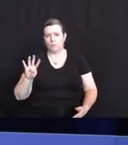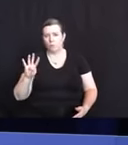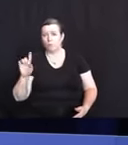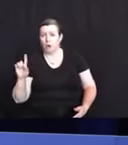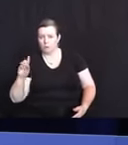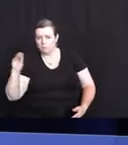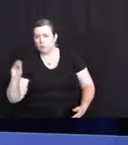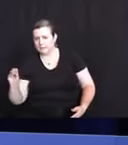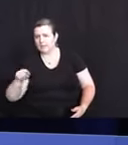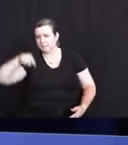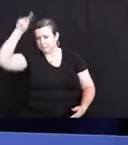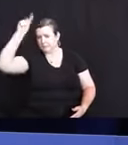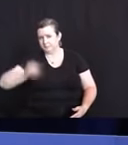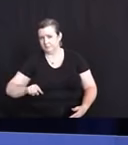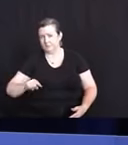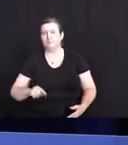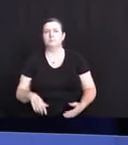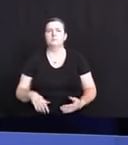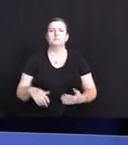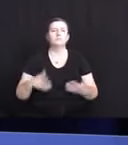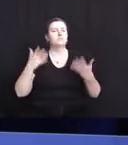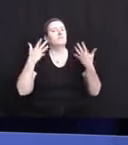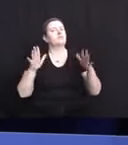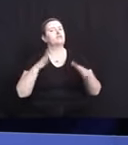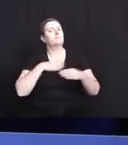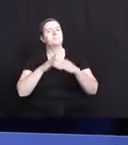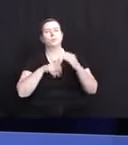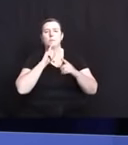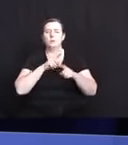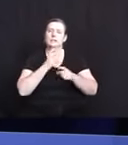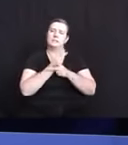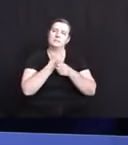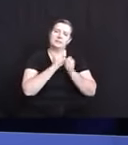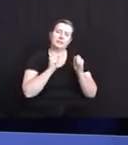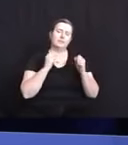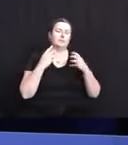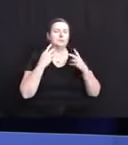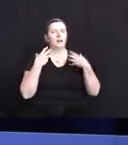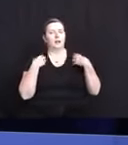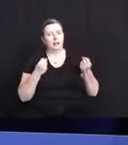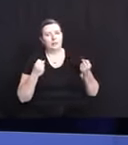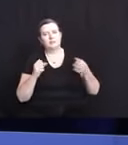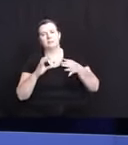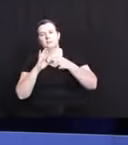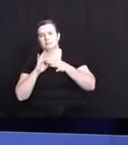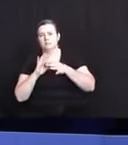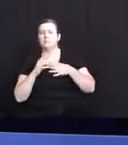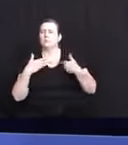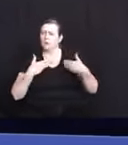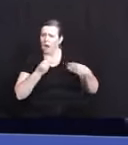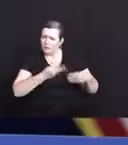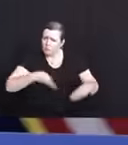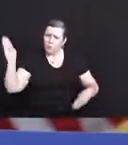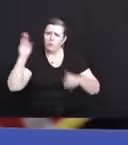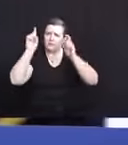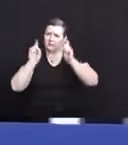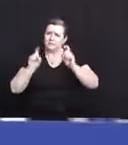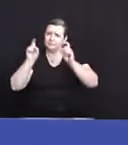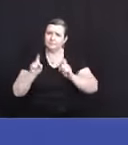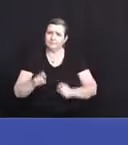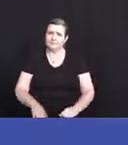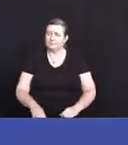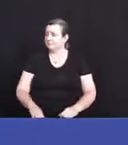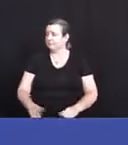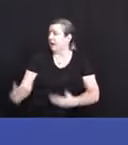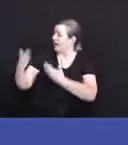my report. Stay connected, stay safe, stay healthy, and get tested. Thank you. Amen, Judy. Thank you for all that.